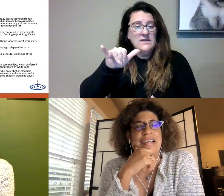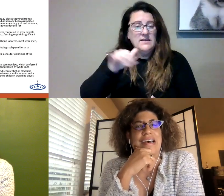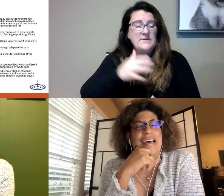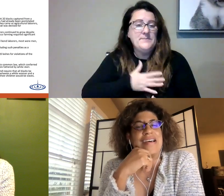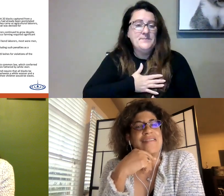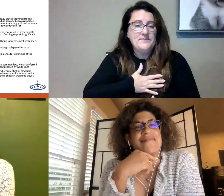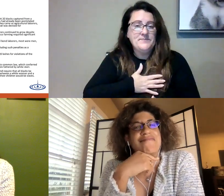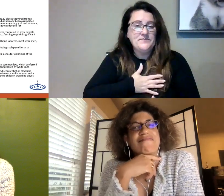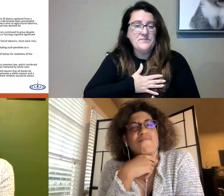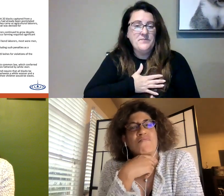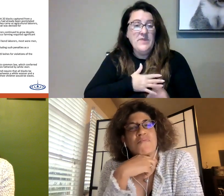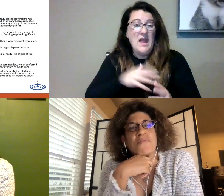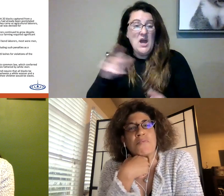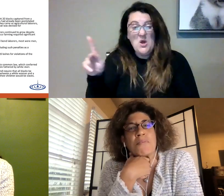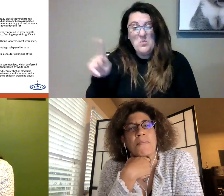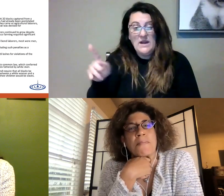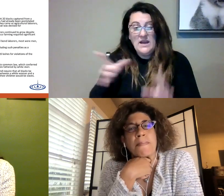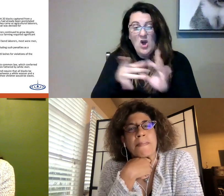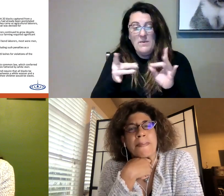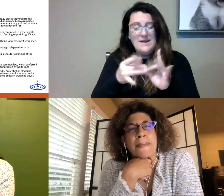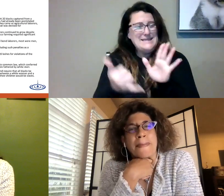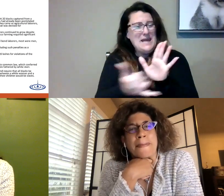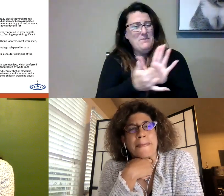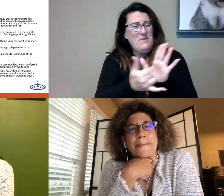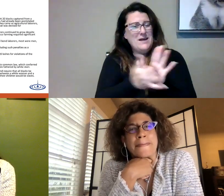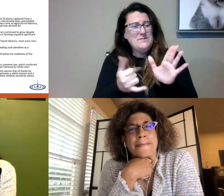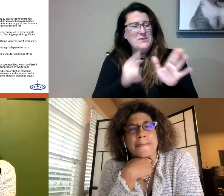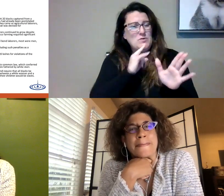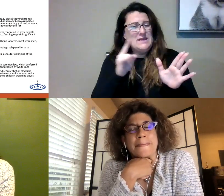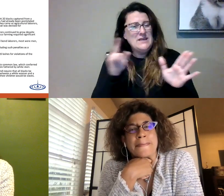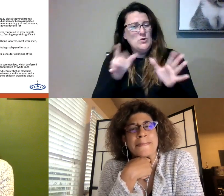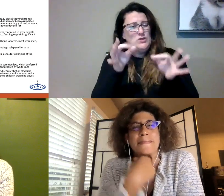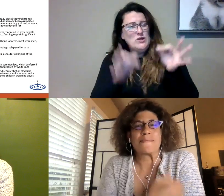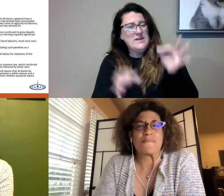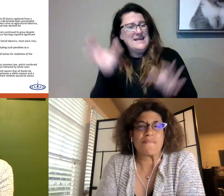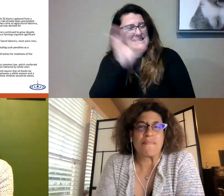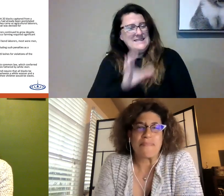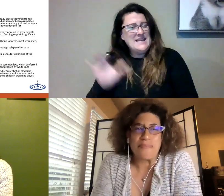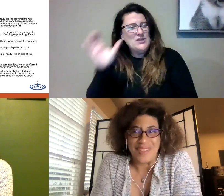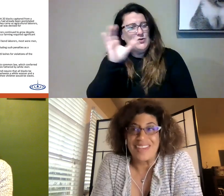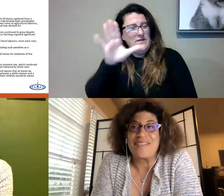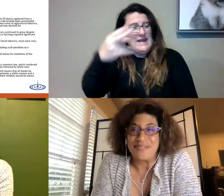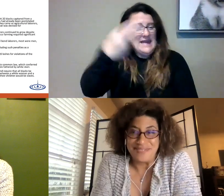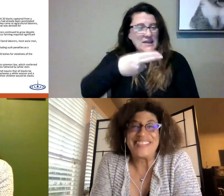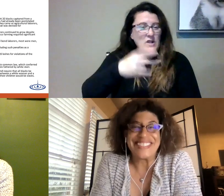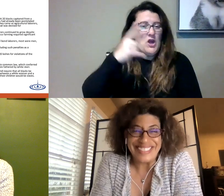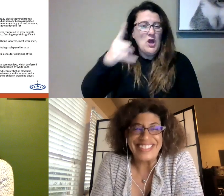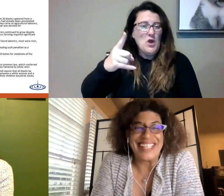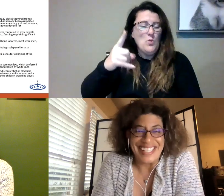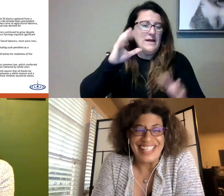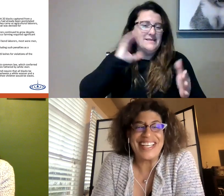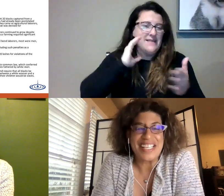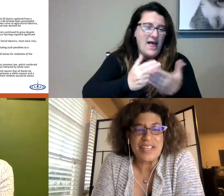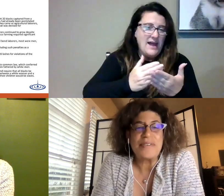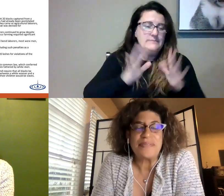And I mean, it's impossible to do justice to a century worth of history in one slide. So